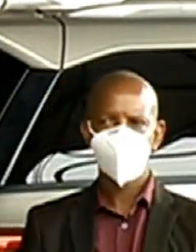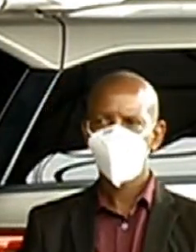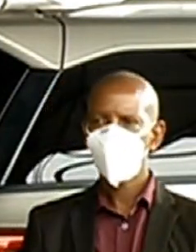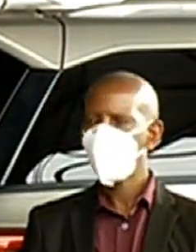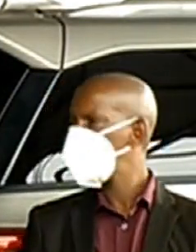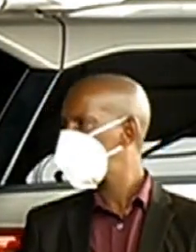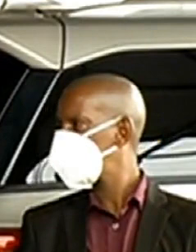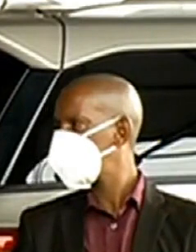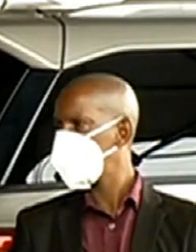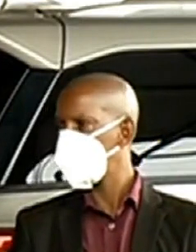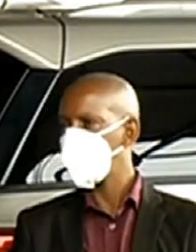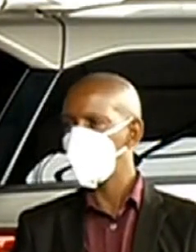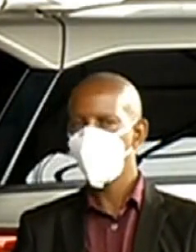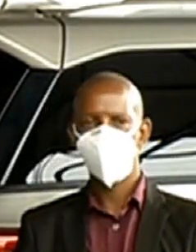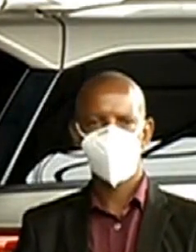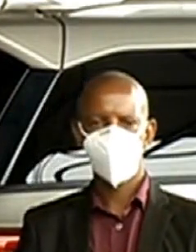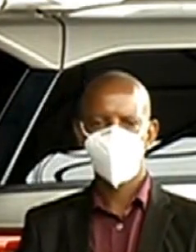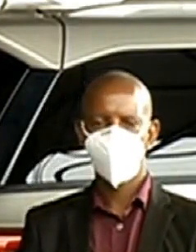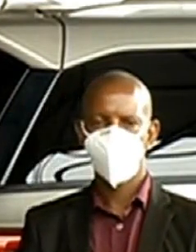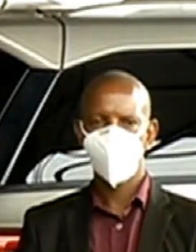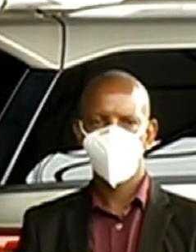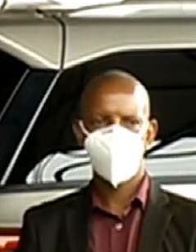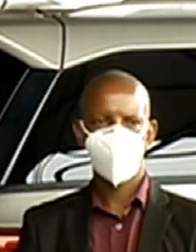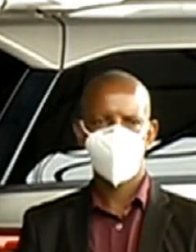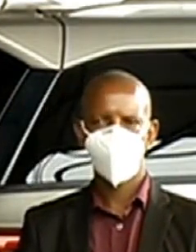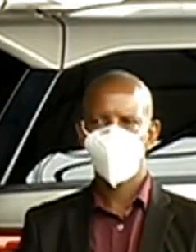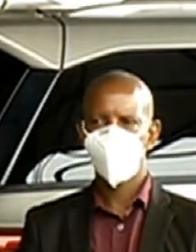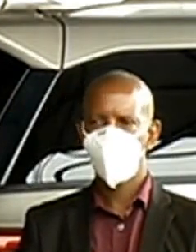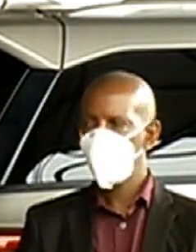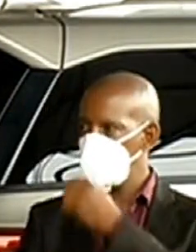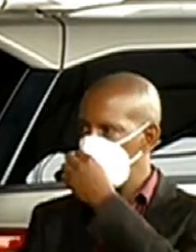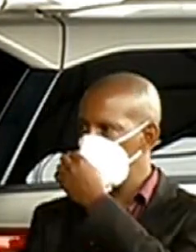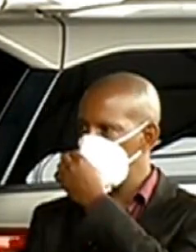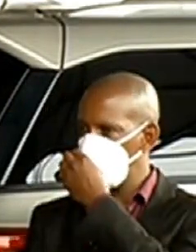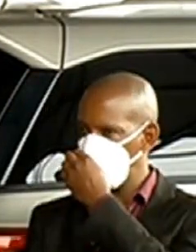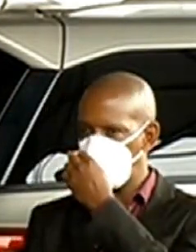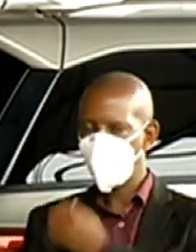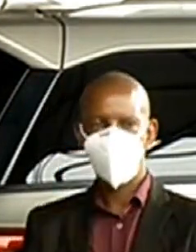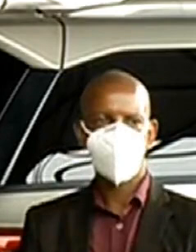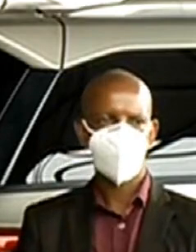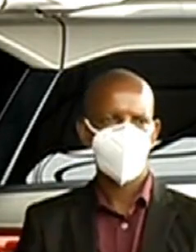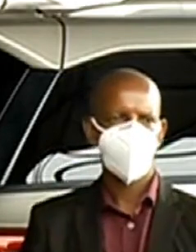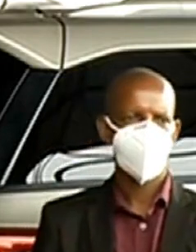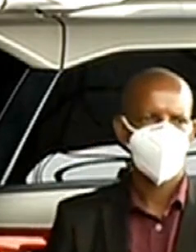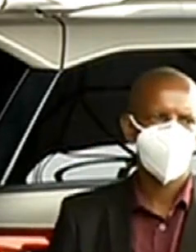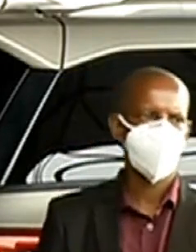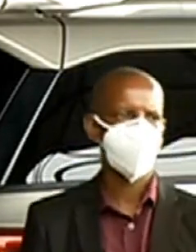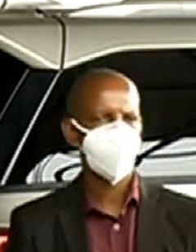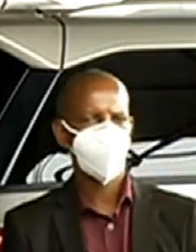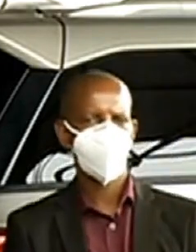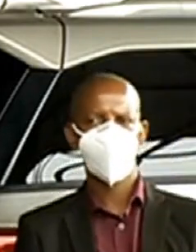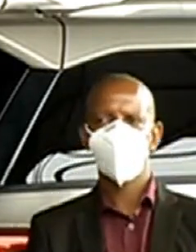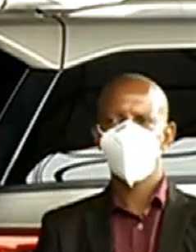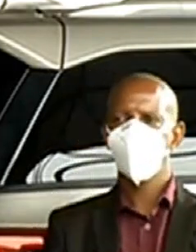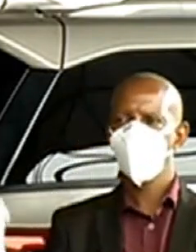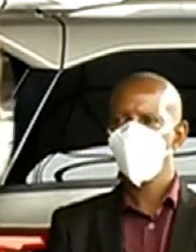healthcare professionals, yes, we also receiving an indication that a lot more of our healthcare professionals are being, you